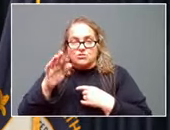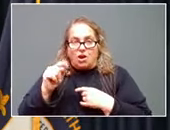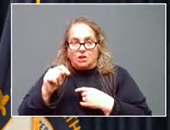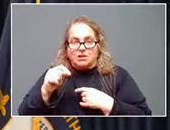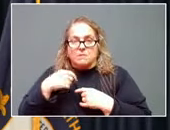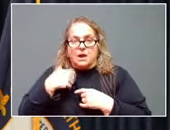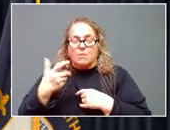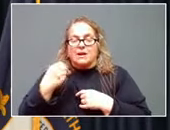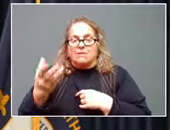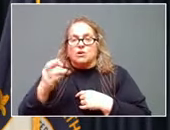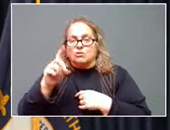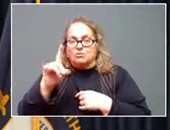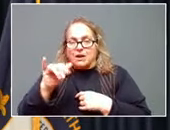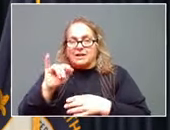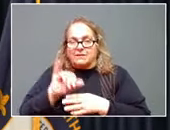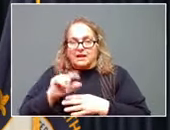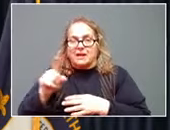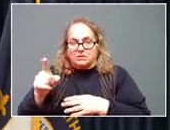due.